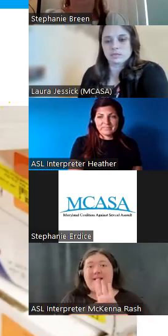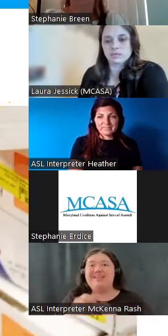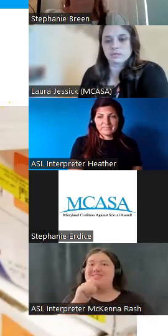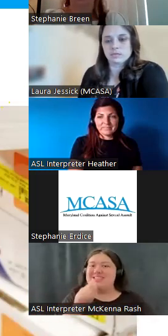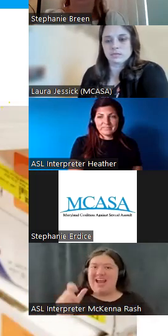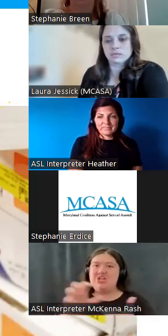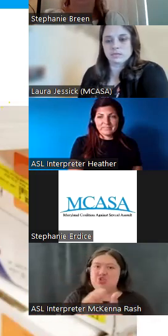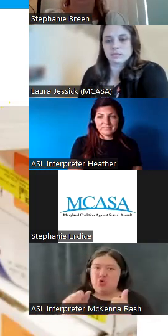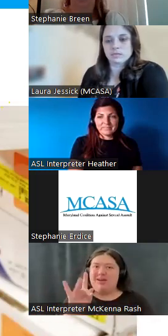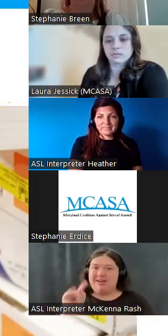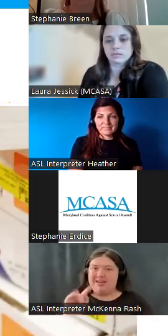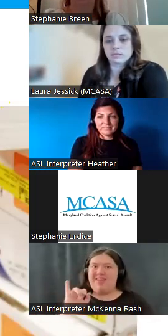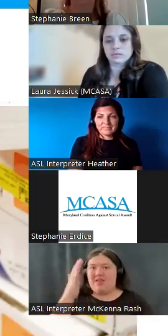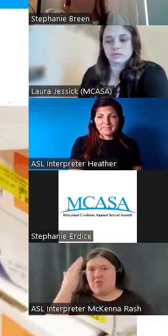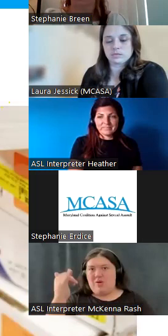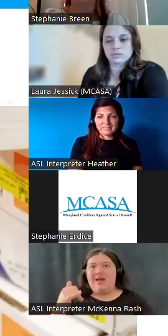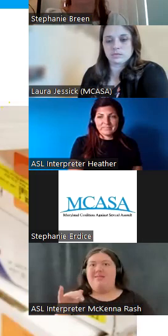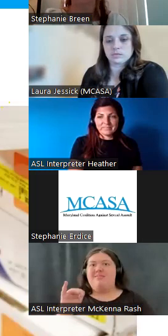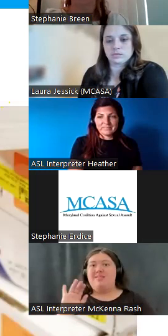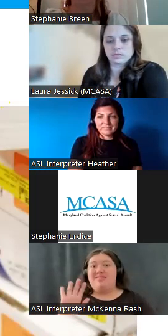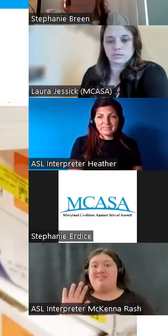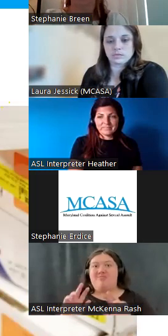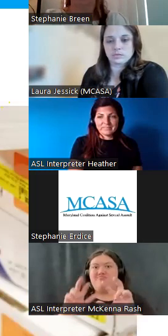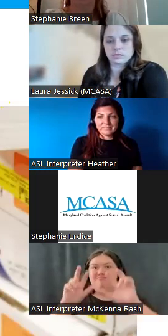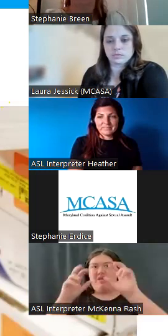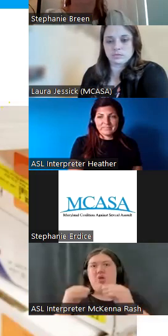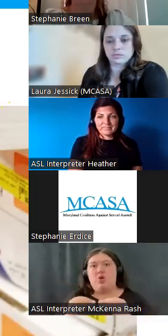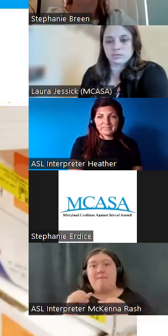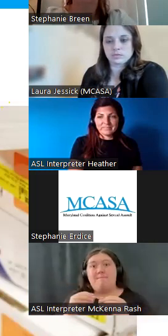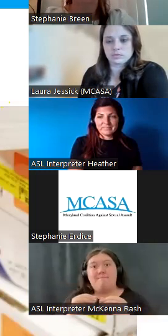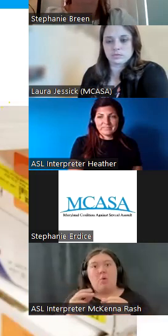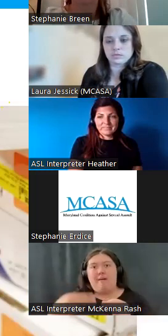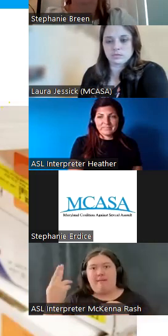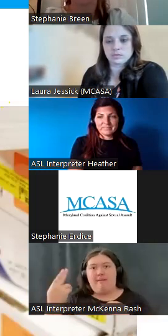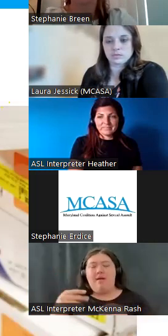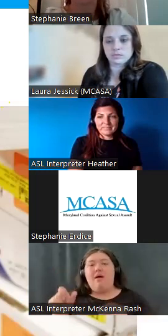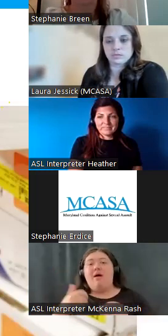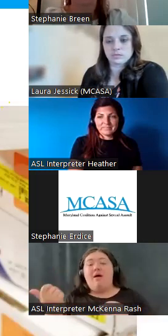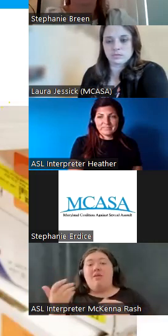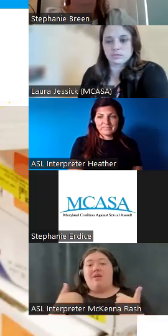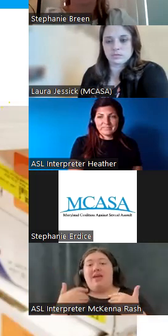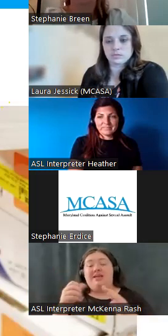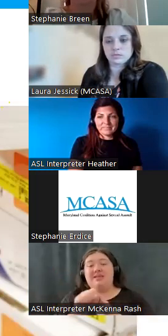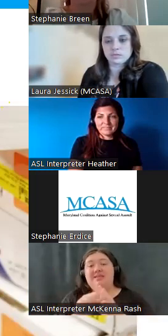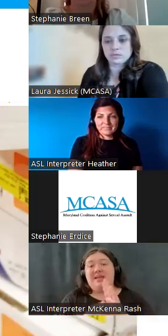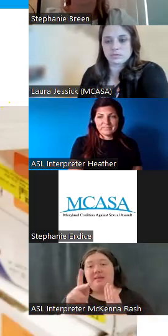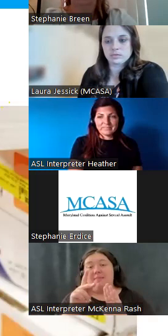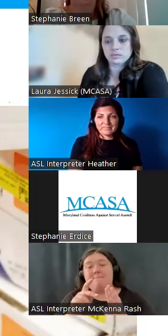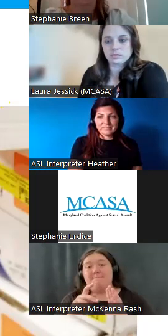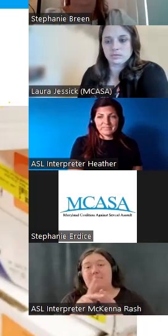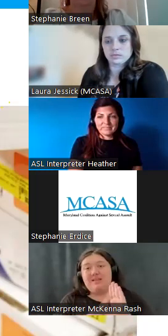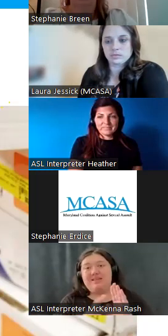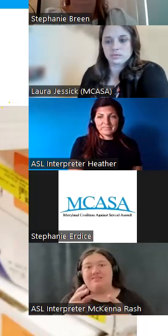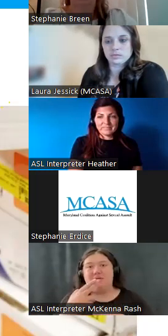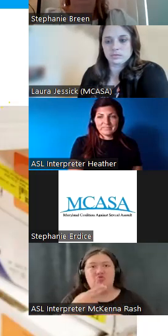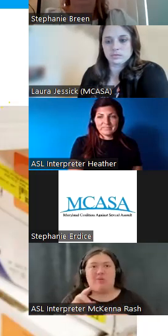why that inventory is so much higher. At the same time, other agencies in the state have had policies that may have been as short as 1 to 2